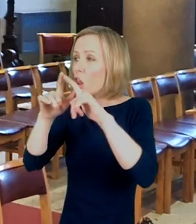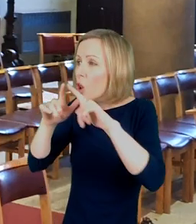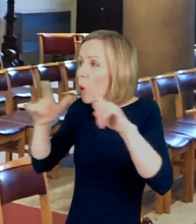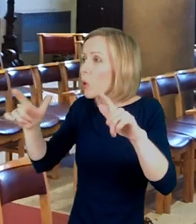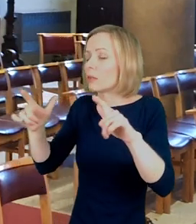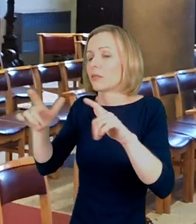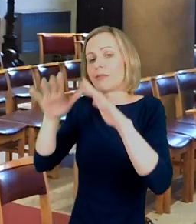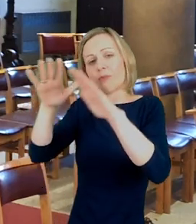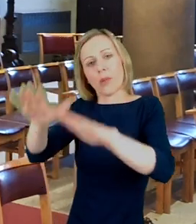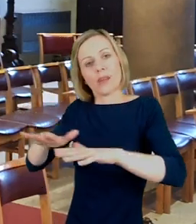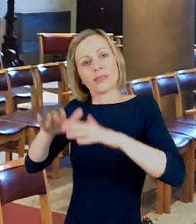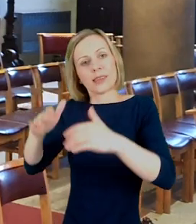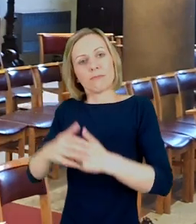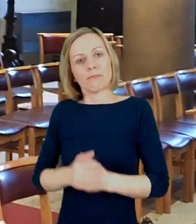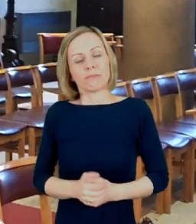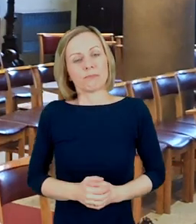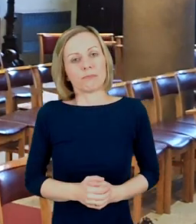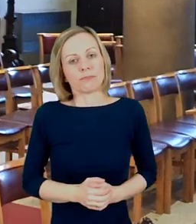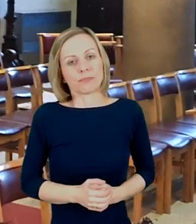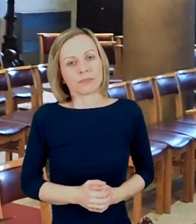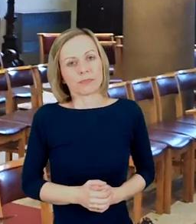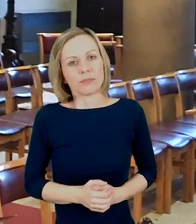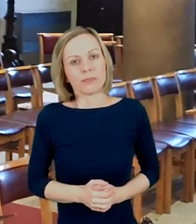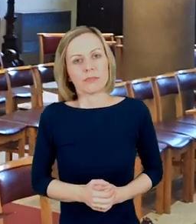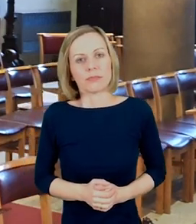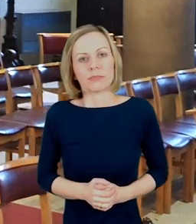Lord, have mercy.